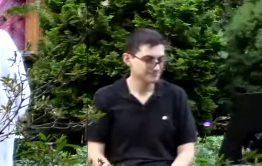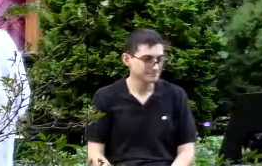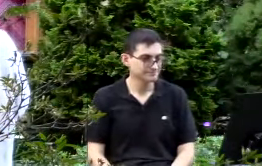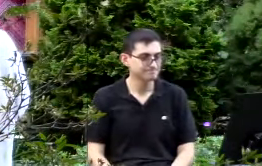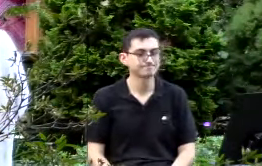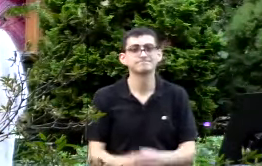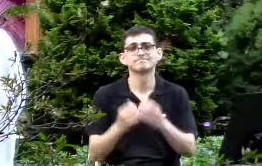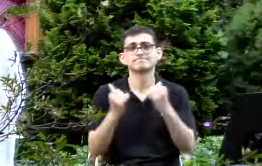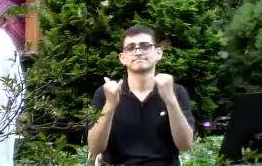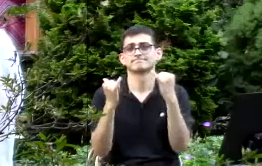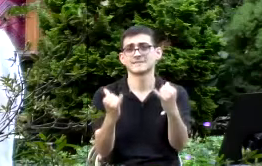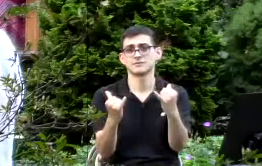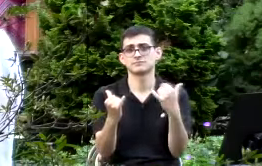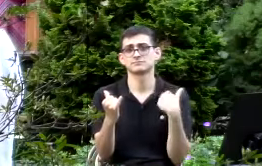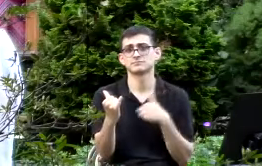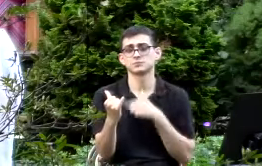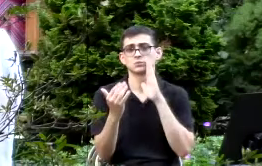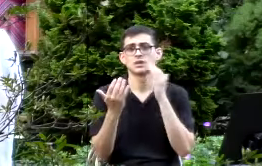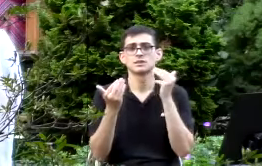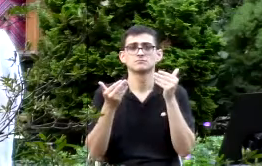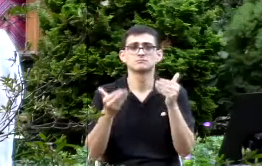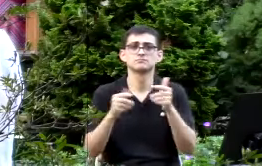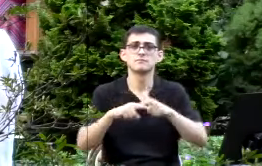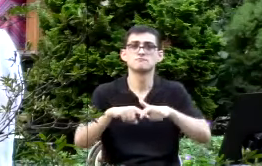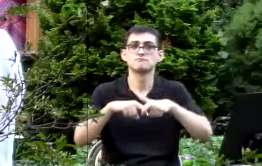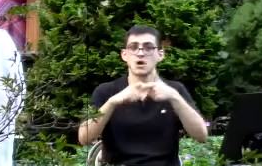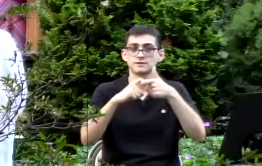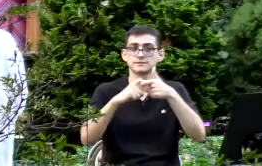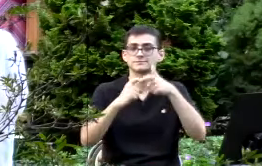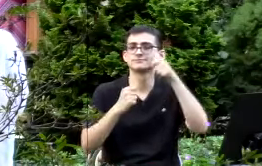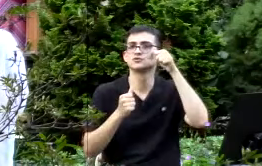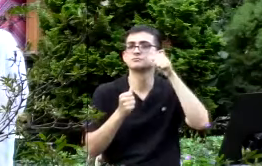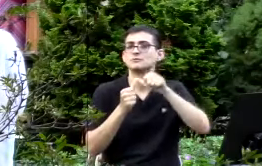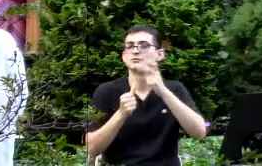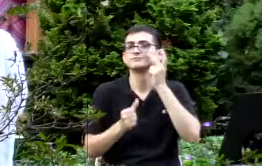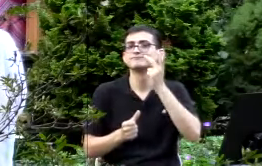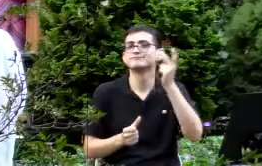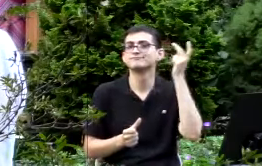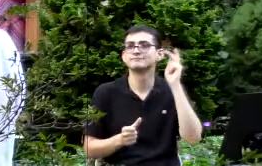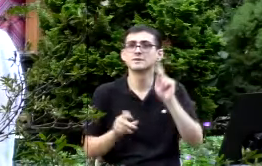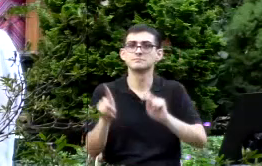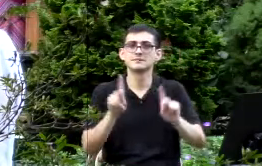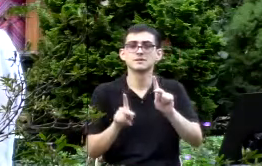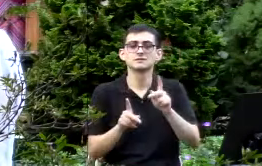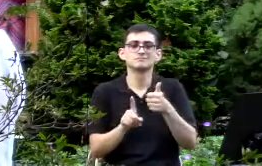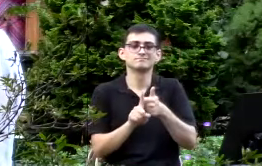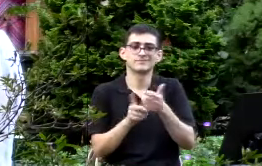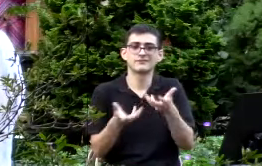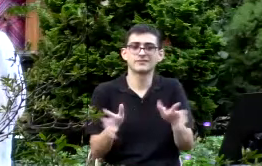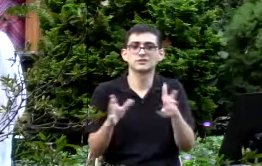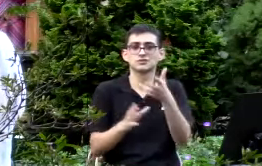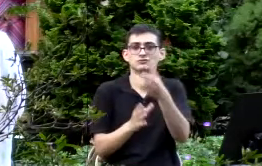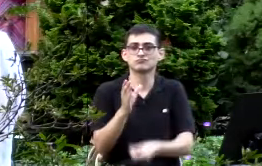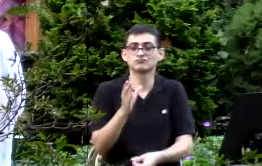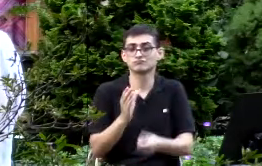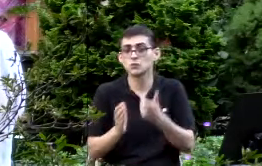We'll pause now to remember our loved ones whom death has recently taken from us, those who died at the season in years past, and those whom we have